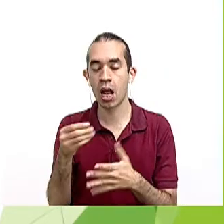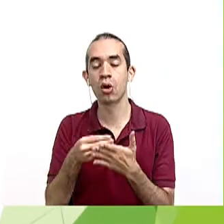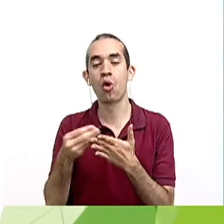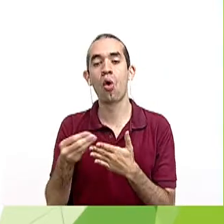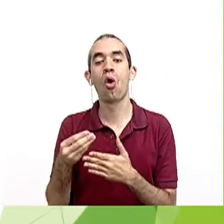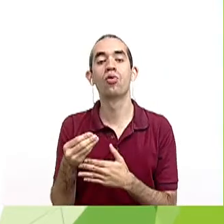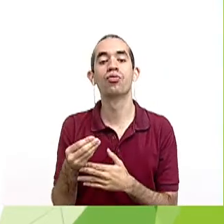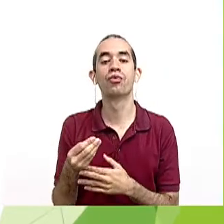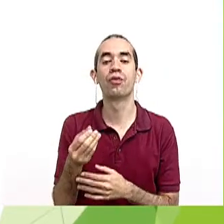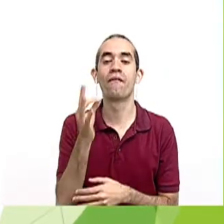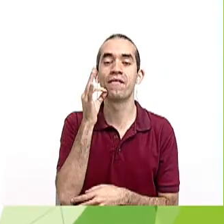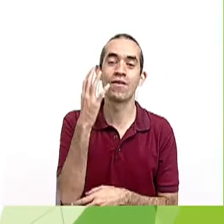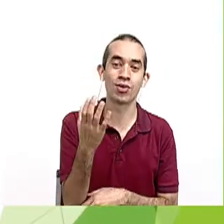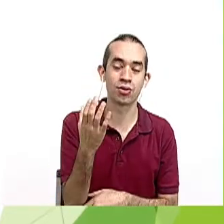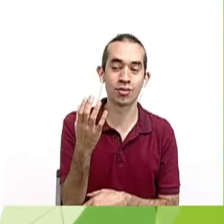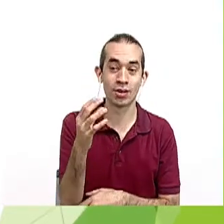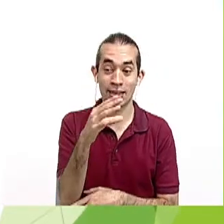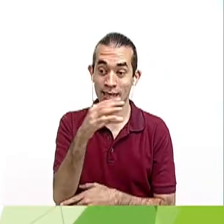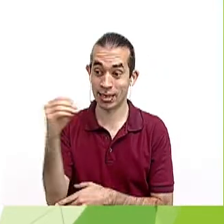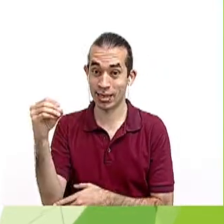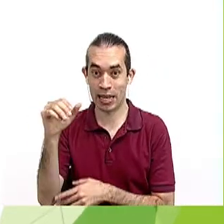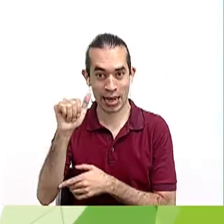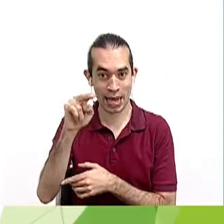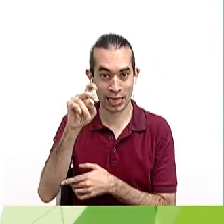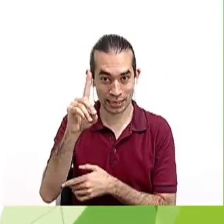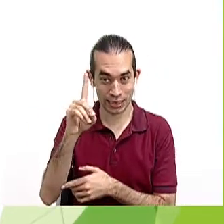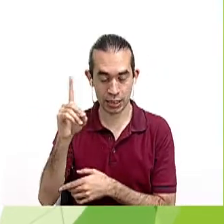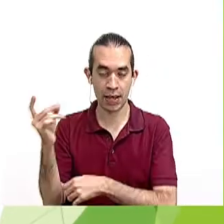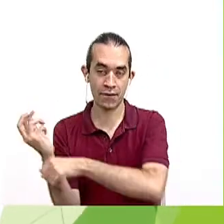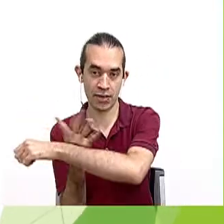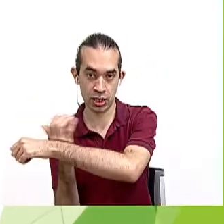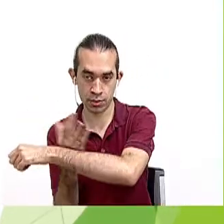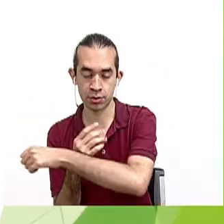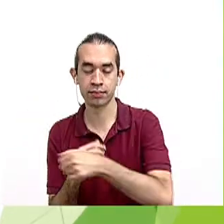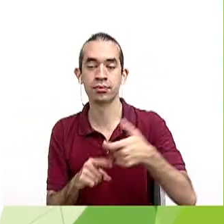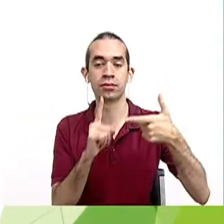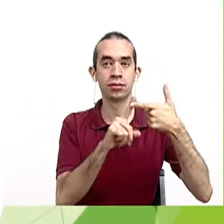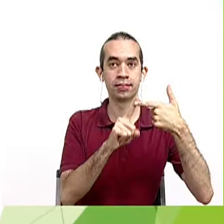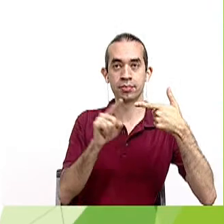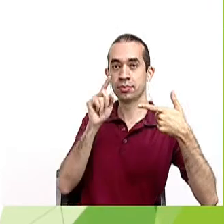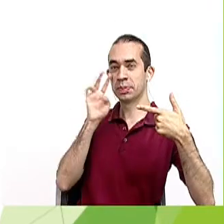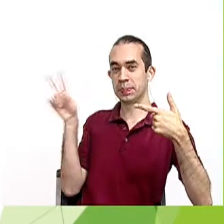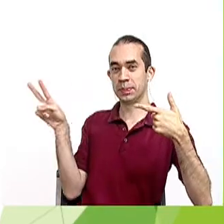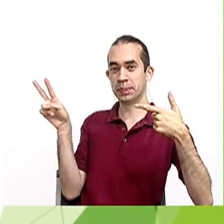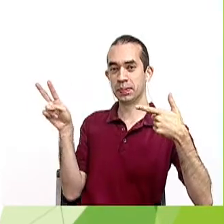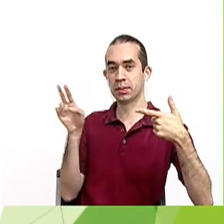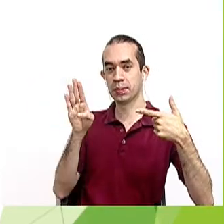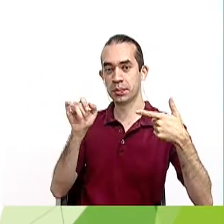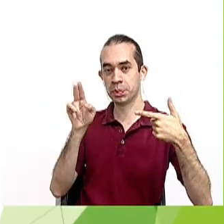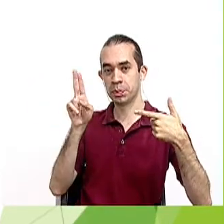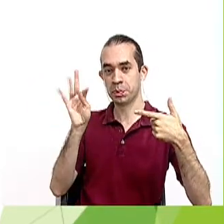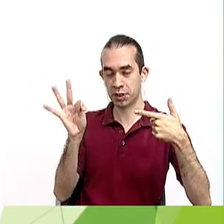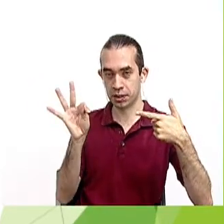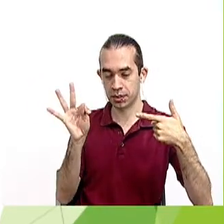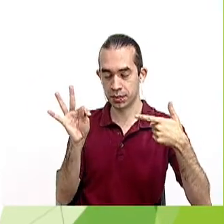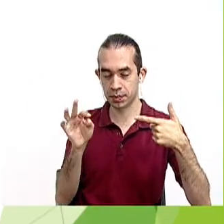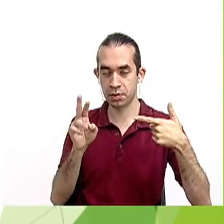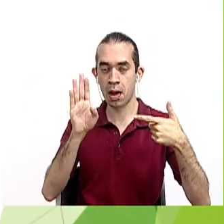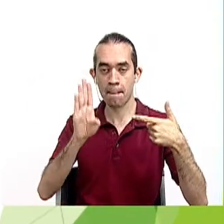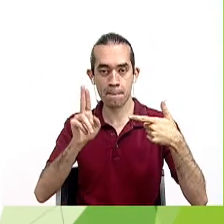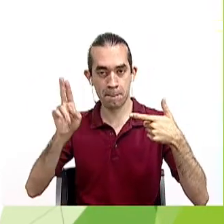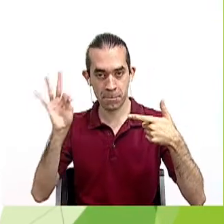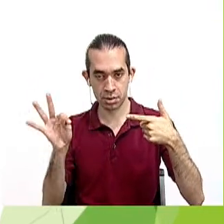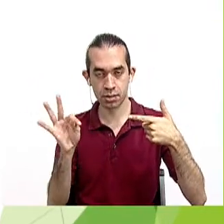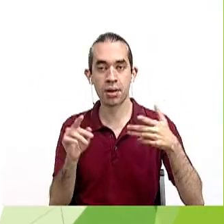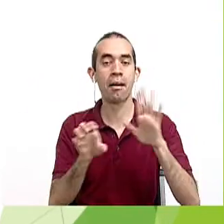vegetables. But we use it to connect contrasting ideas. For example, the